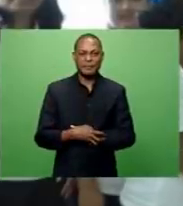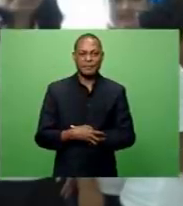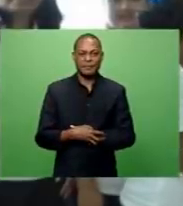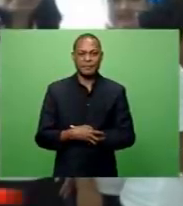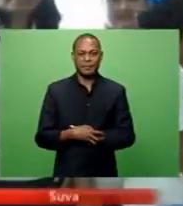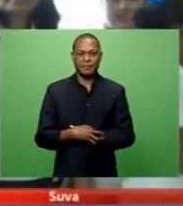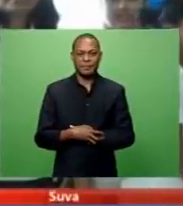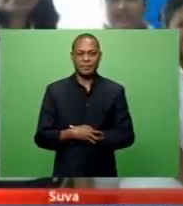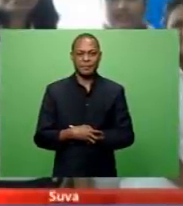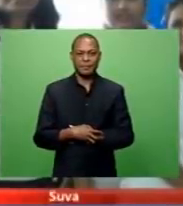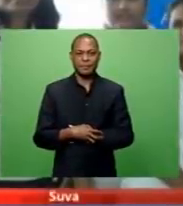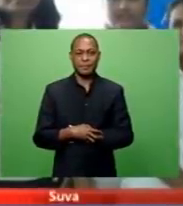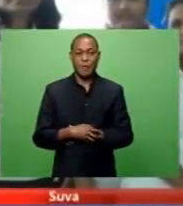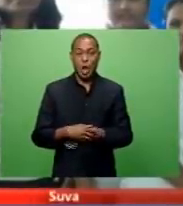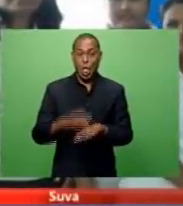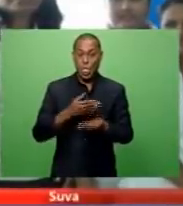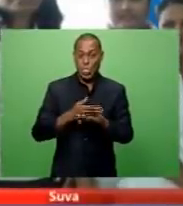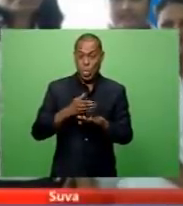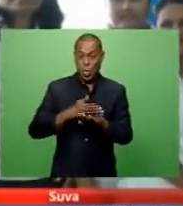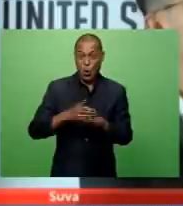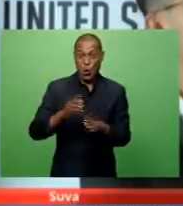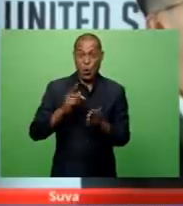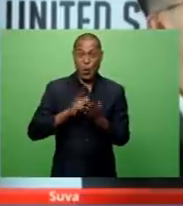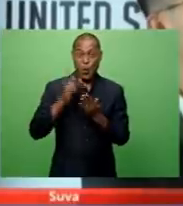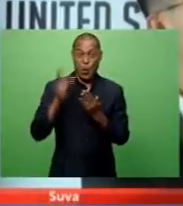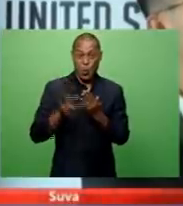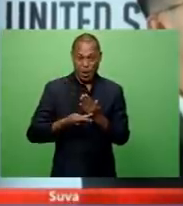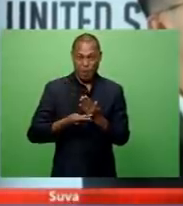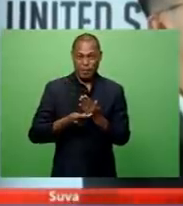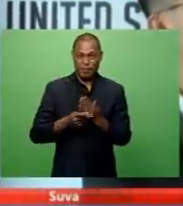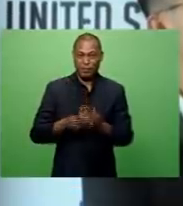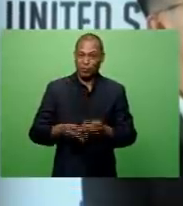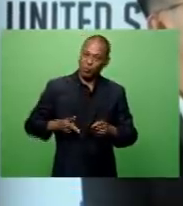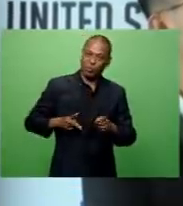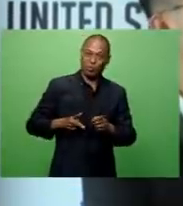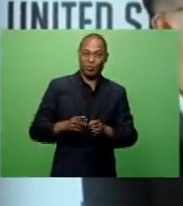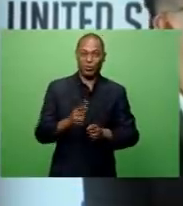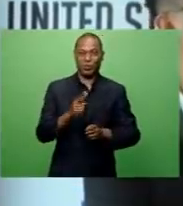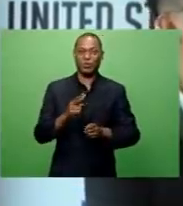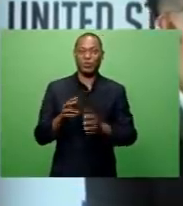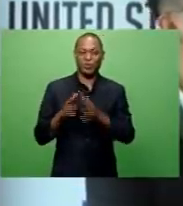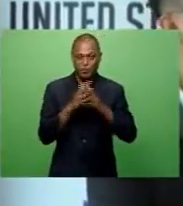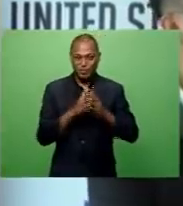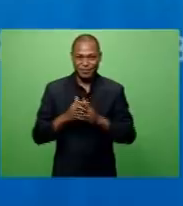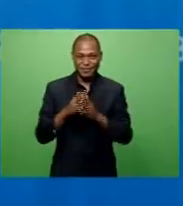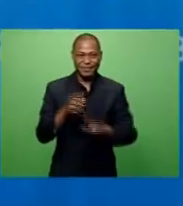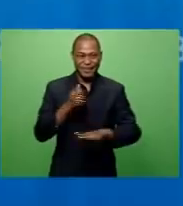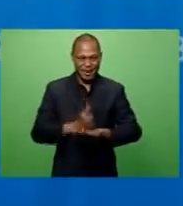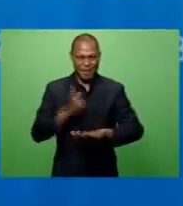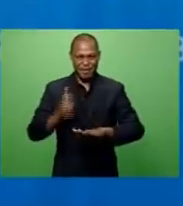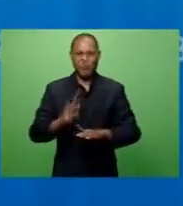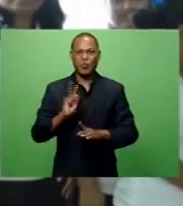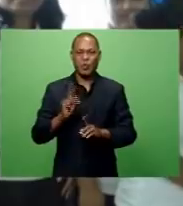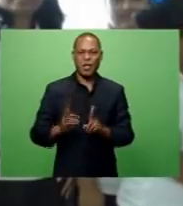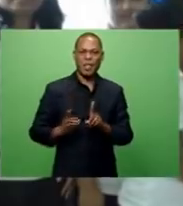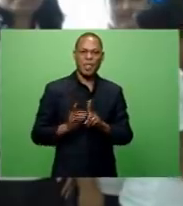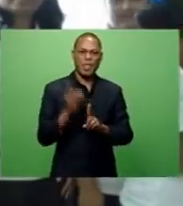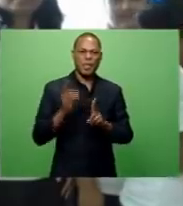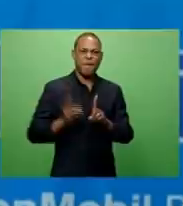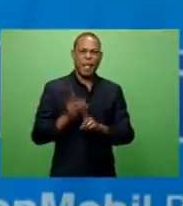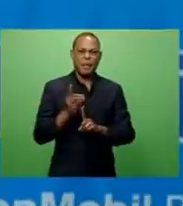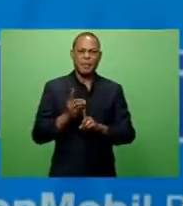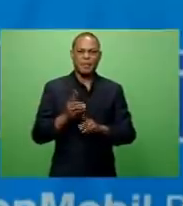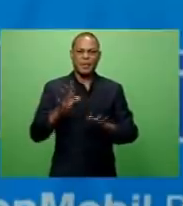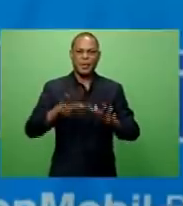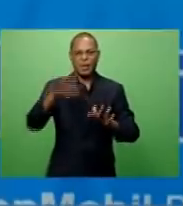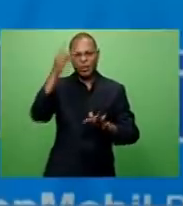Space Camp is the newest program launched by the U.S. government, and 2 local girls will get the opportunity to develop their academic skills. This